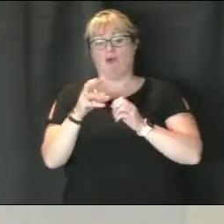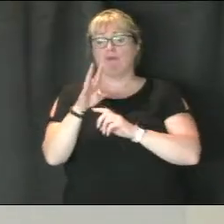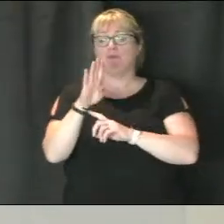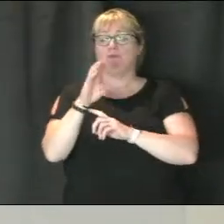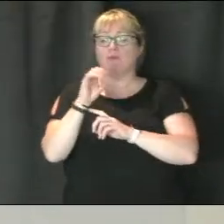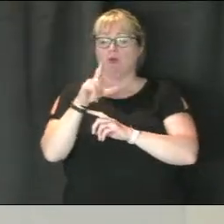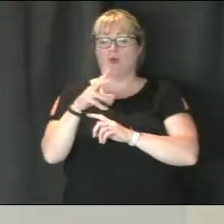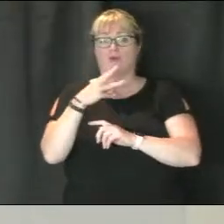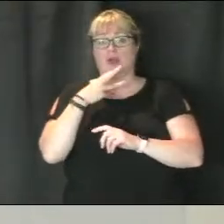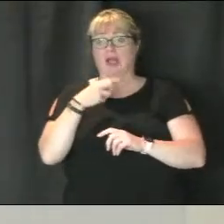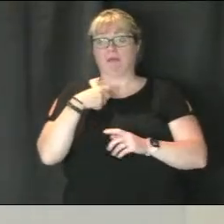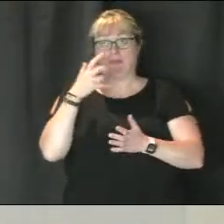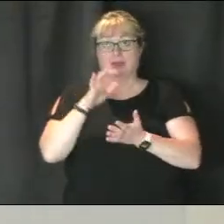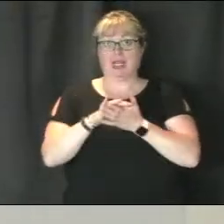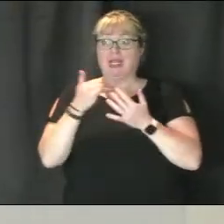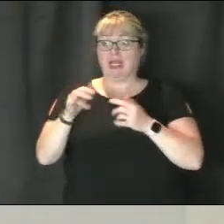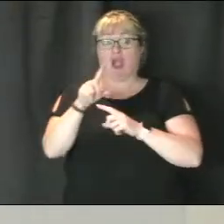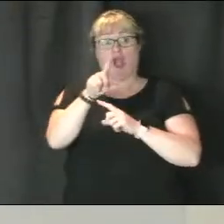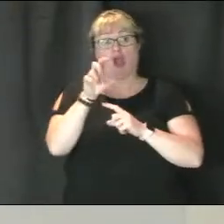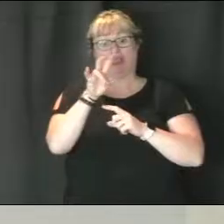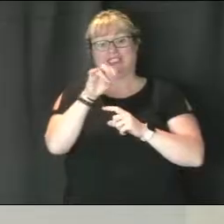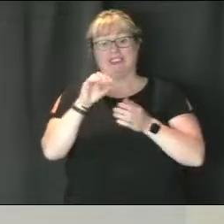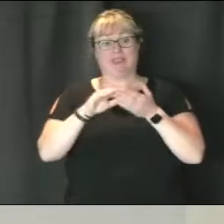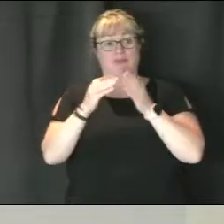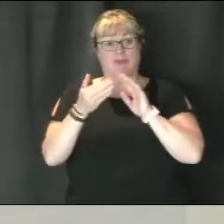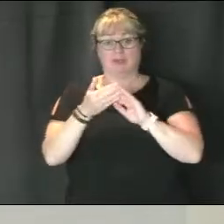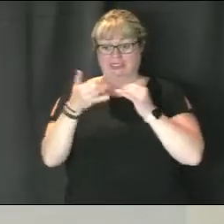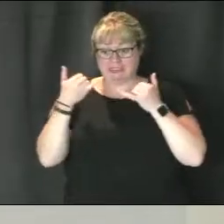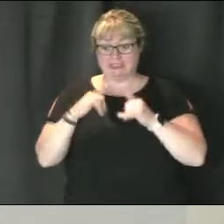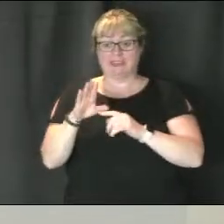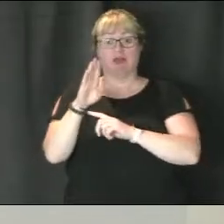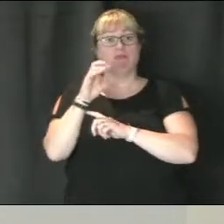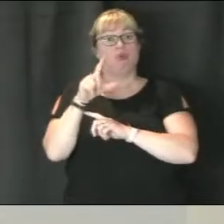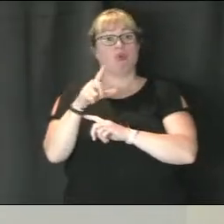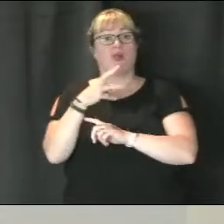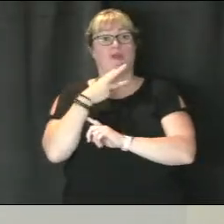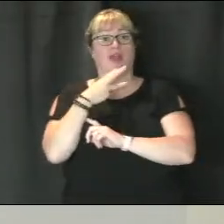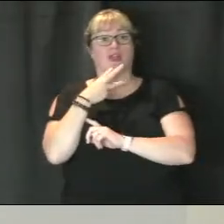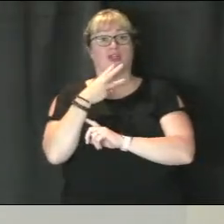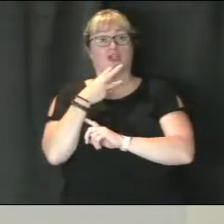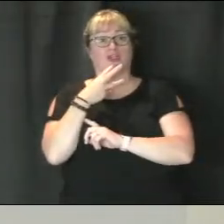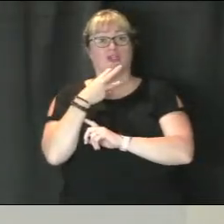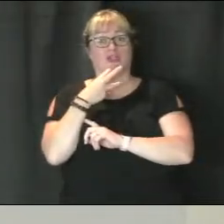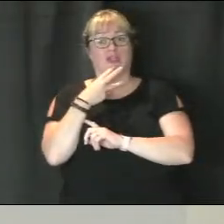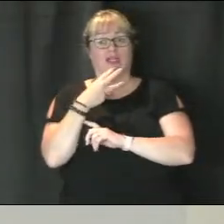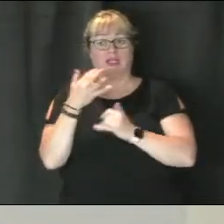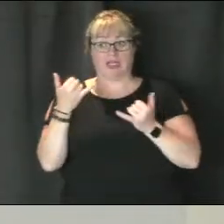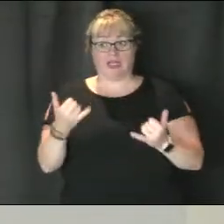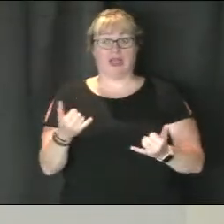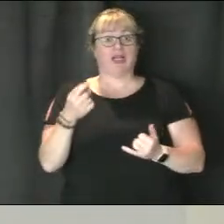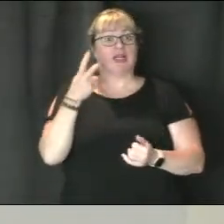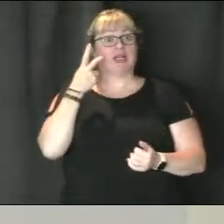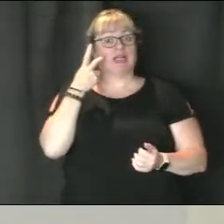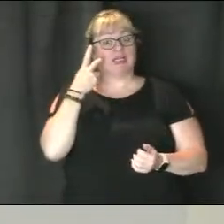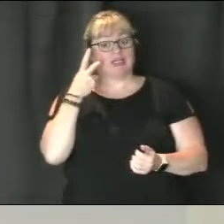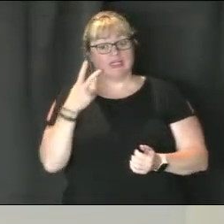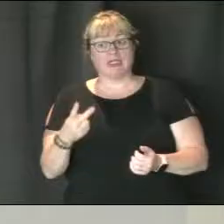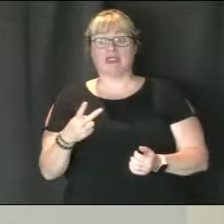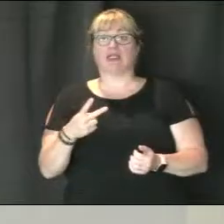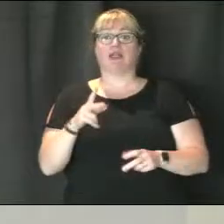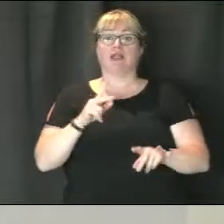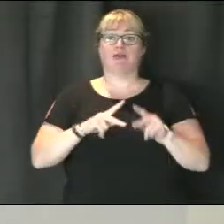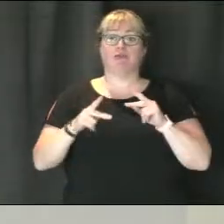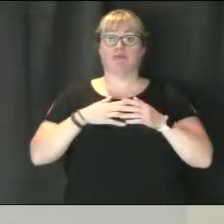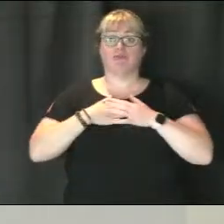there's still 170 little communities in Newfoundland that's on boil water. So, and to see the